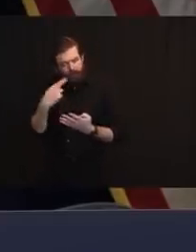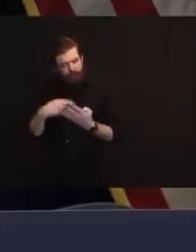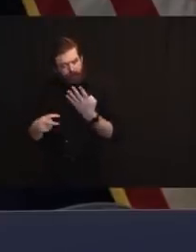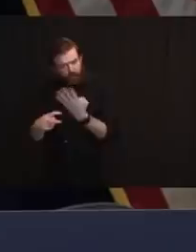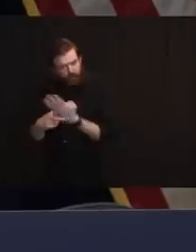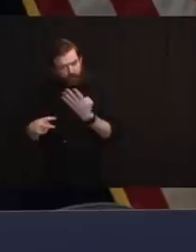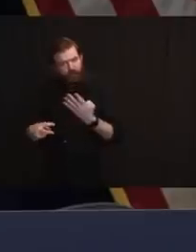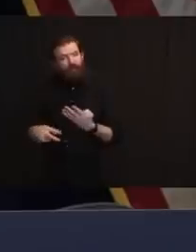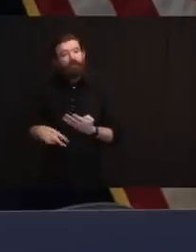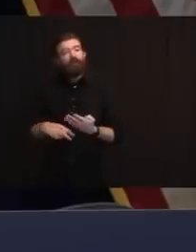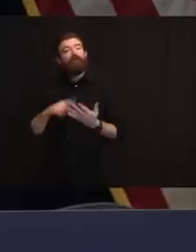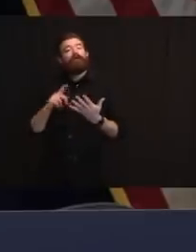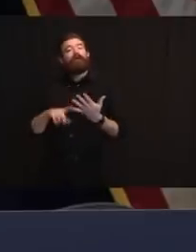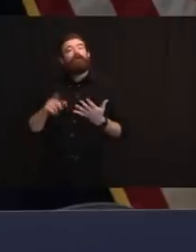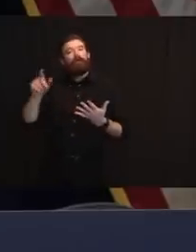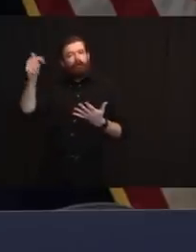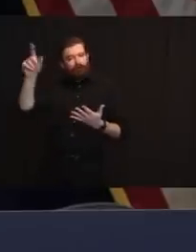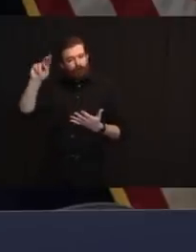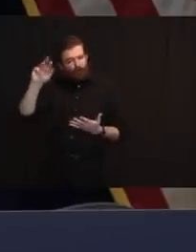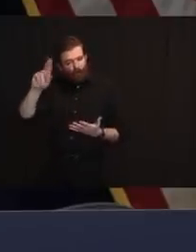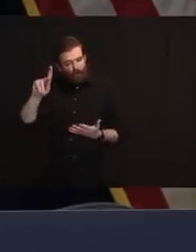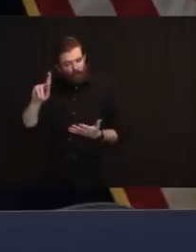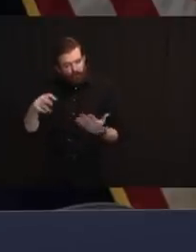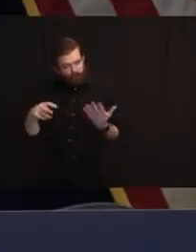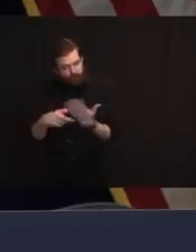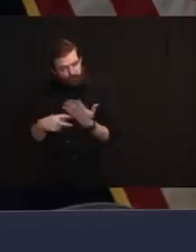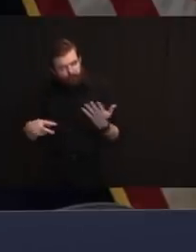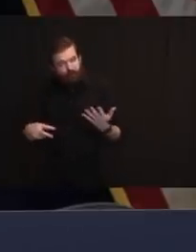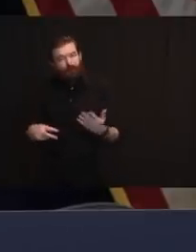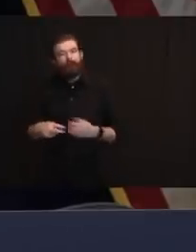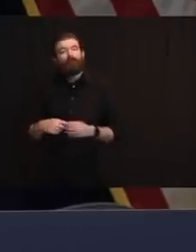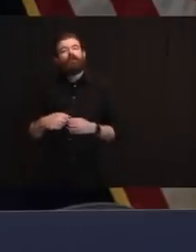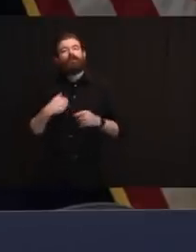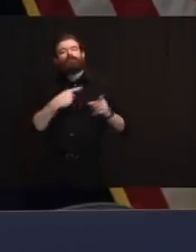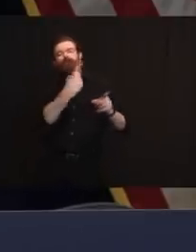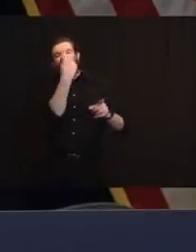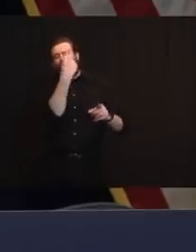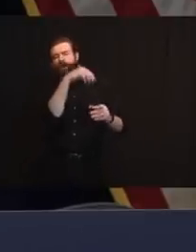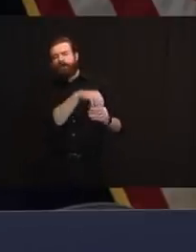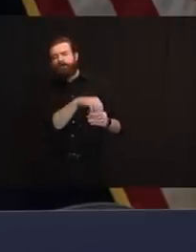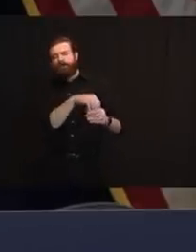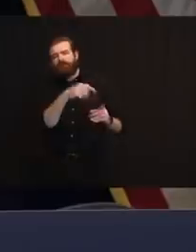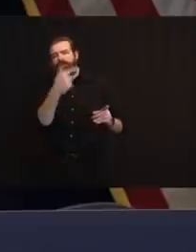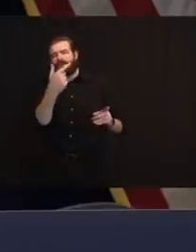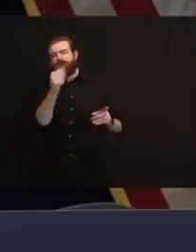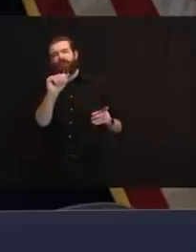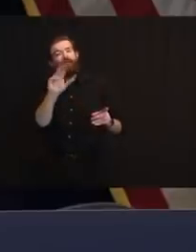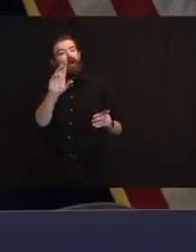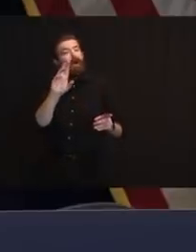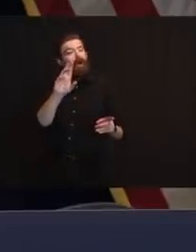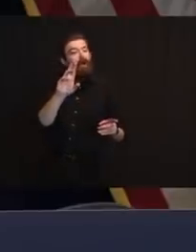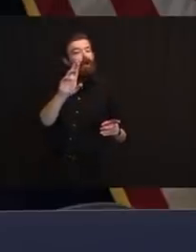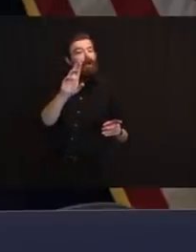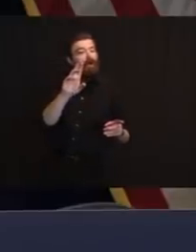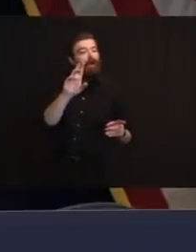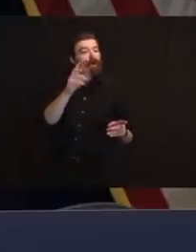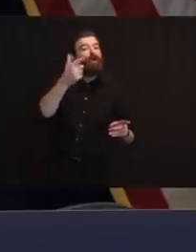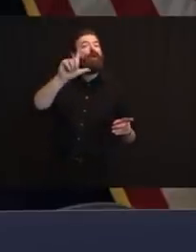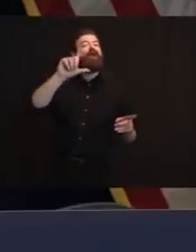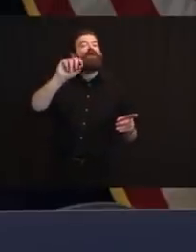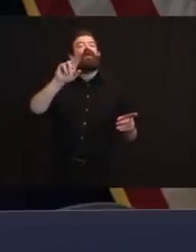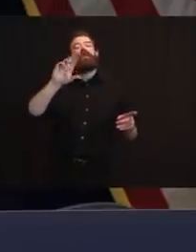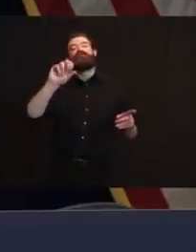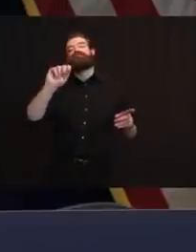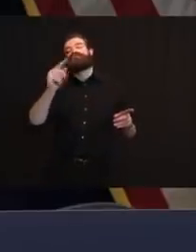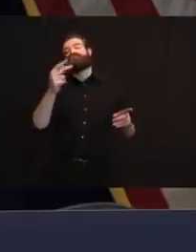in Gloucester City, Nero's Pub on Broadway was cited. And to your point about that all hazards